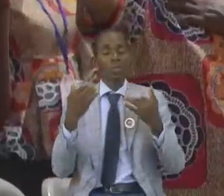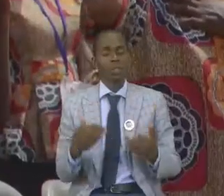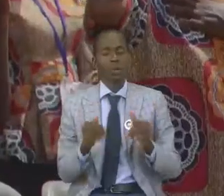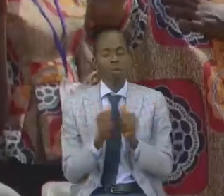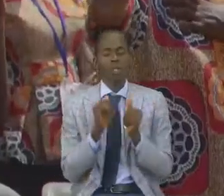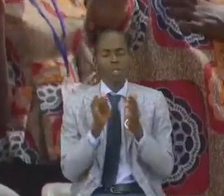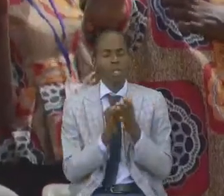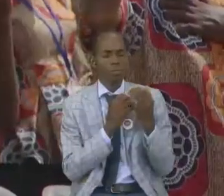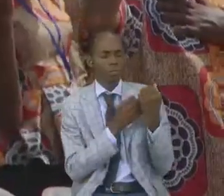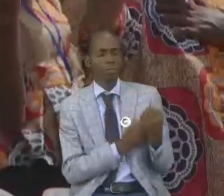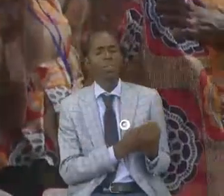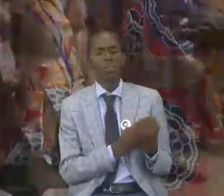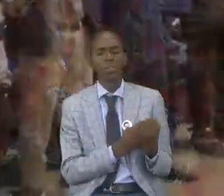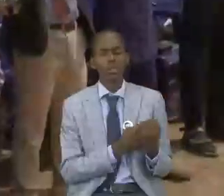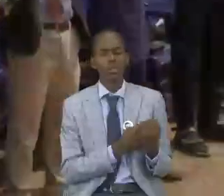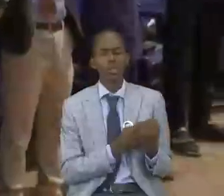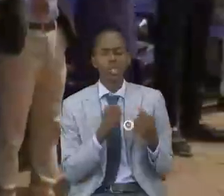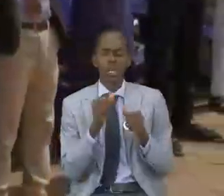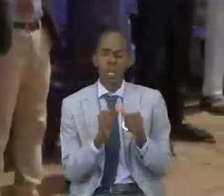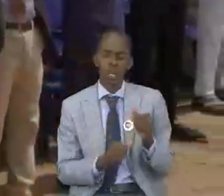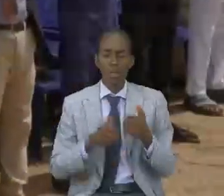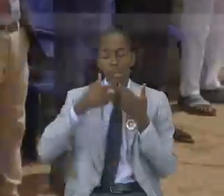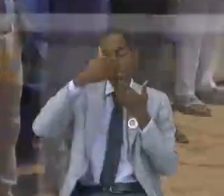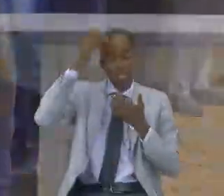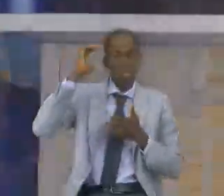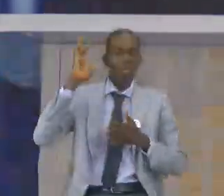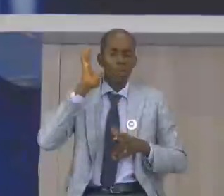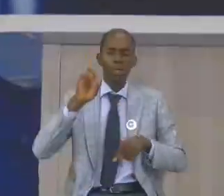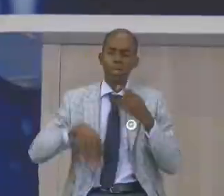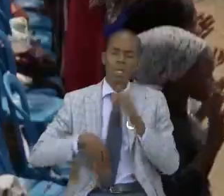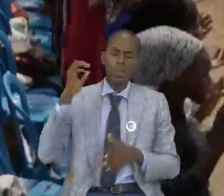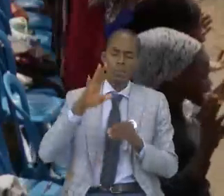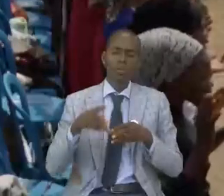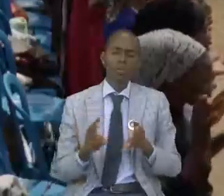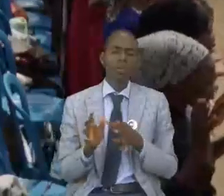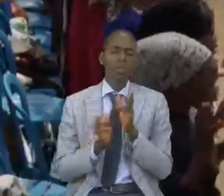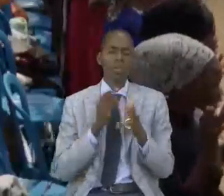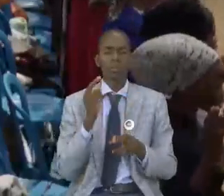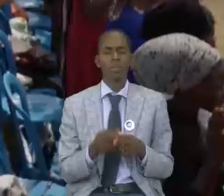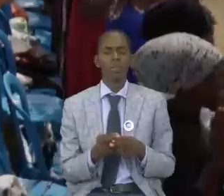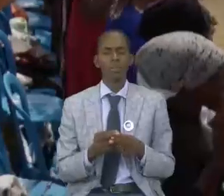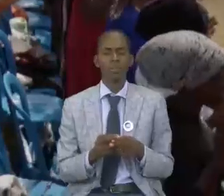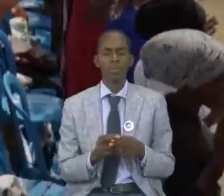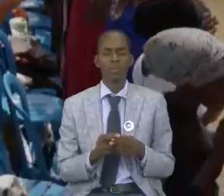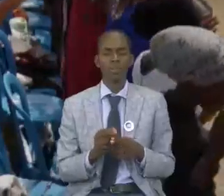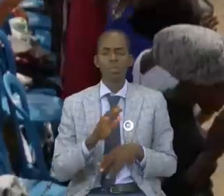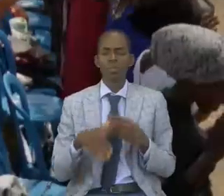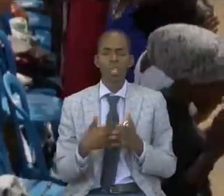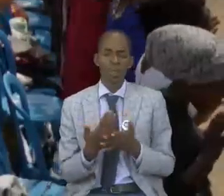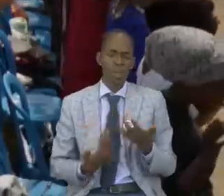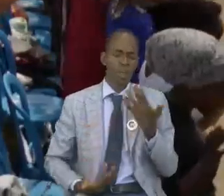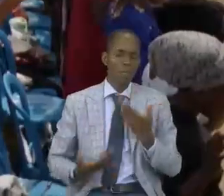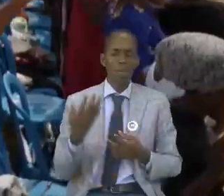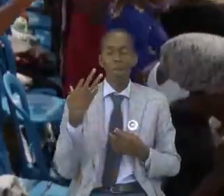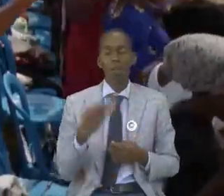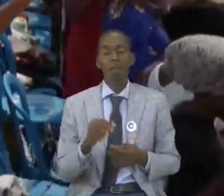confidence and courage. Every lion will get out of your way. All the fire of